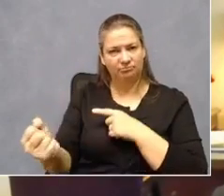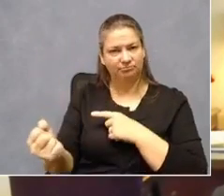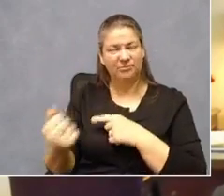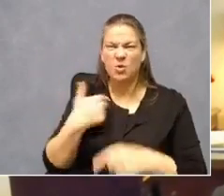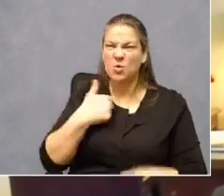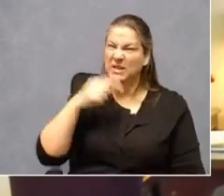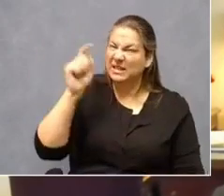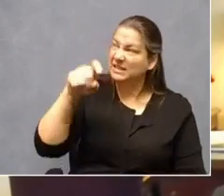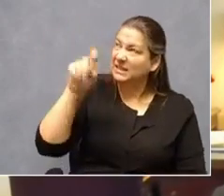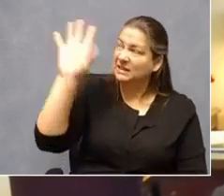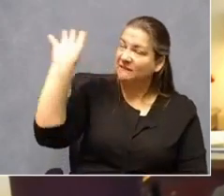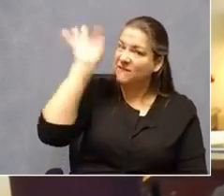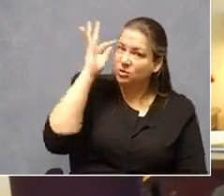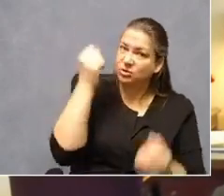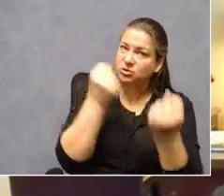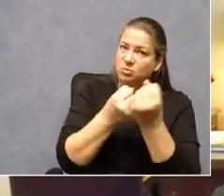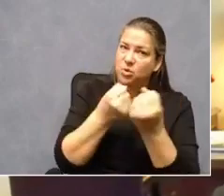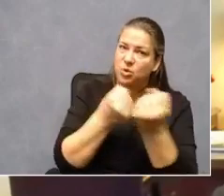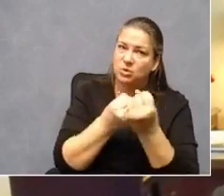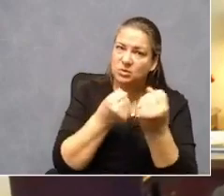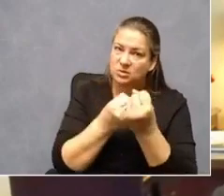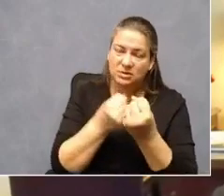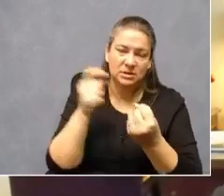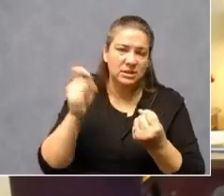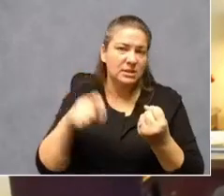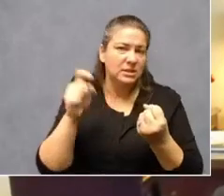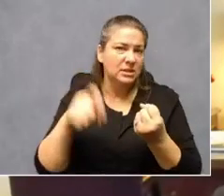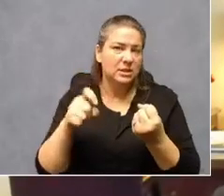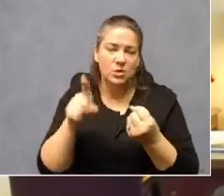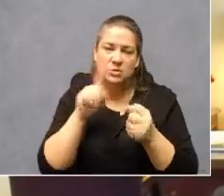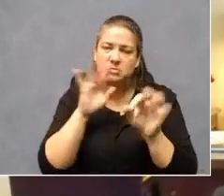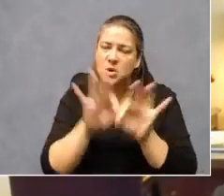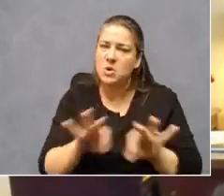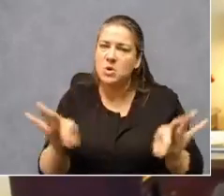support to continue some of these vital programs.